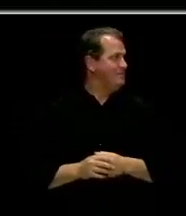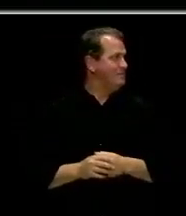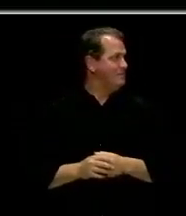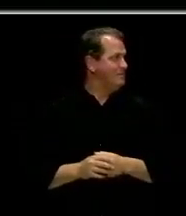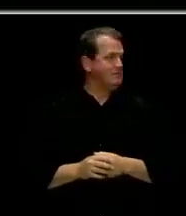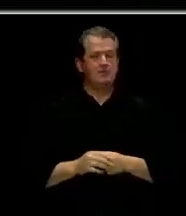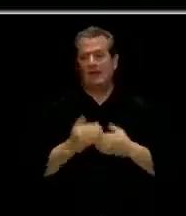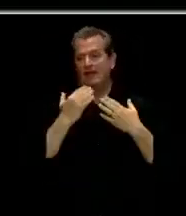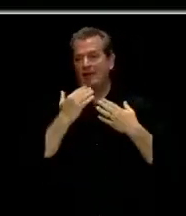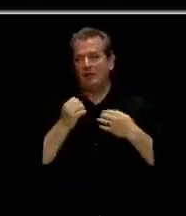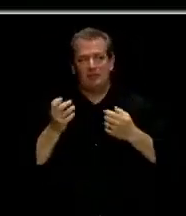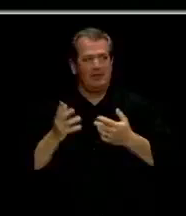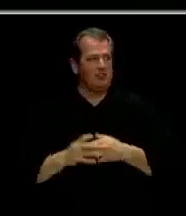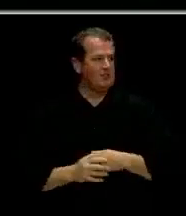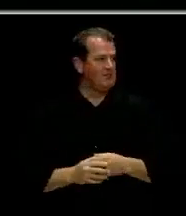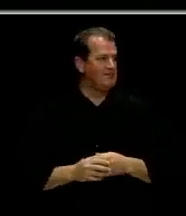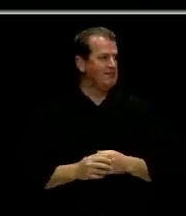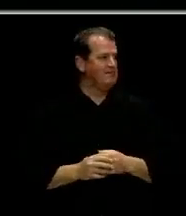so much.